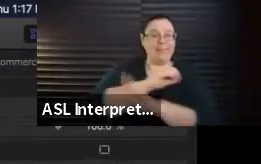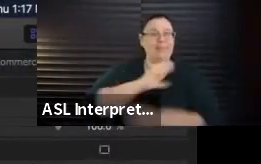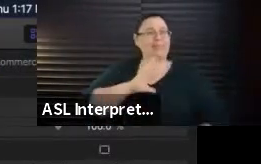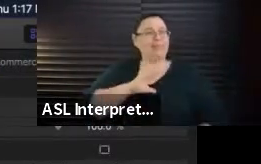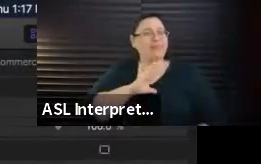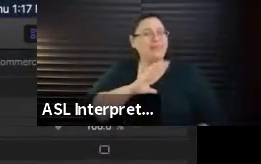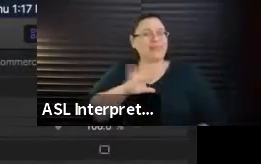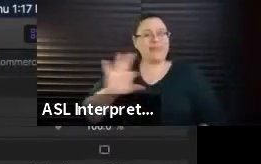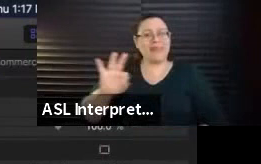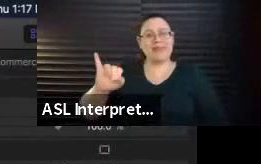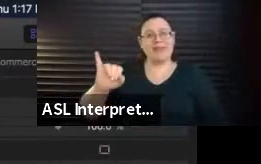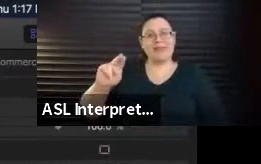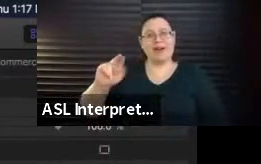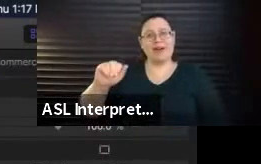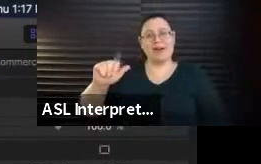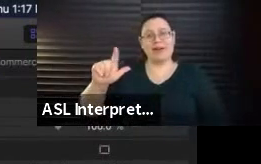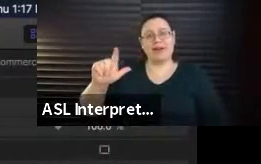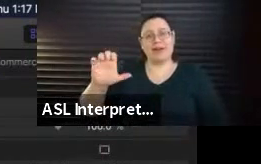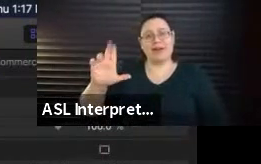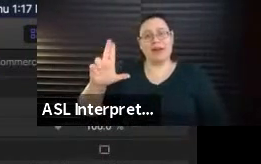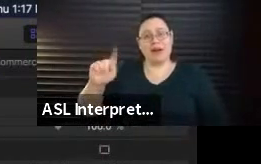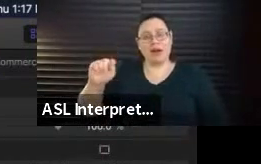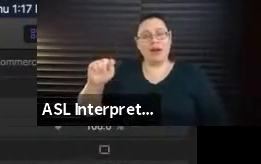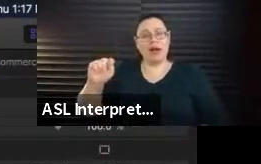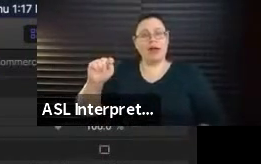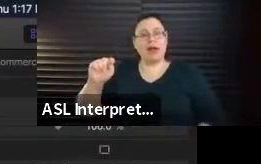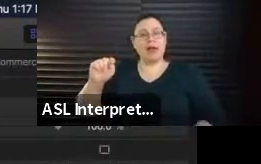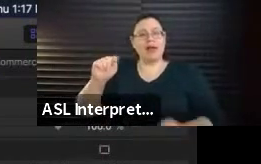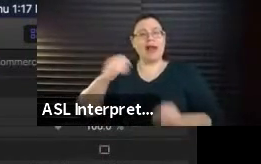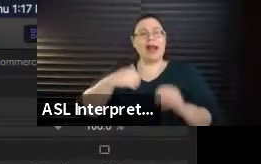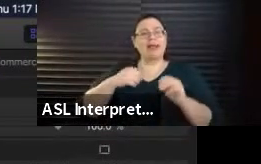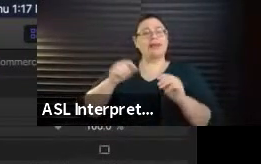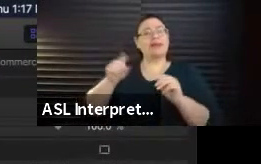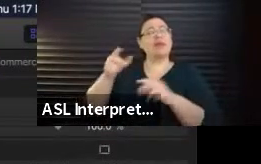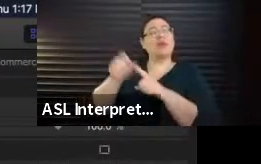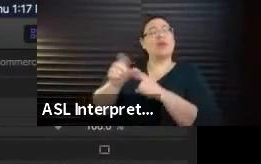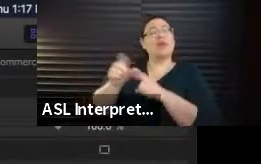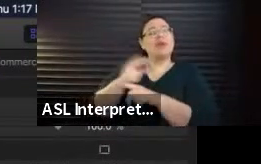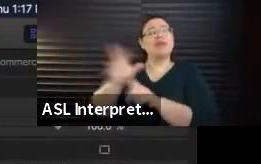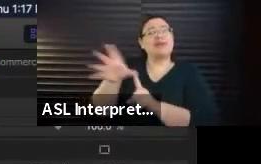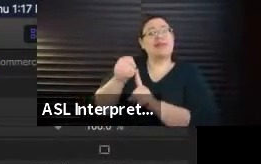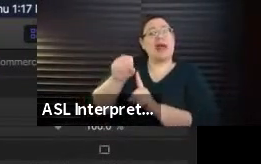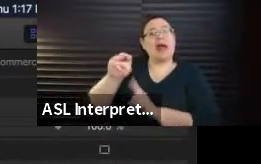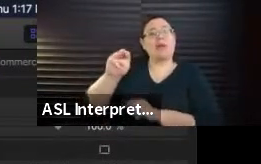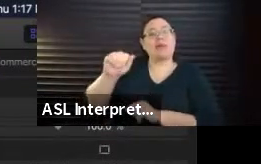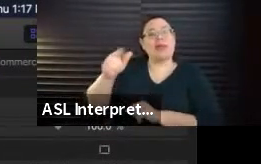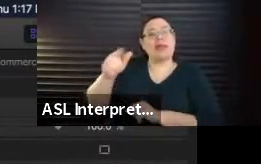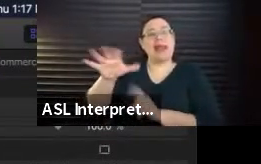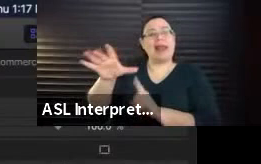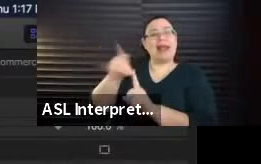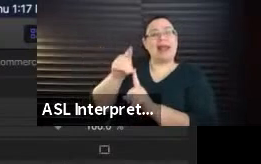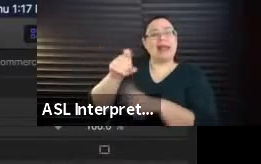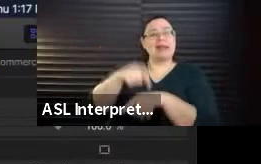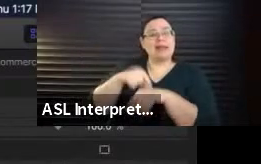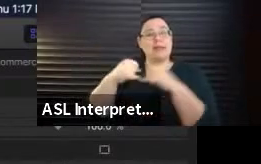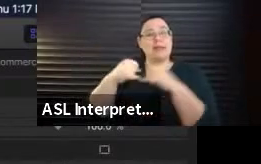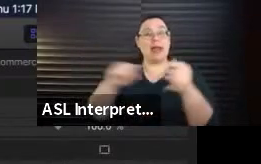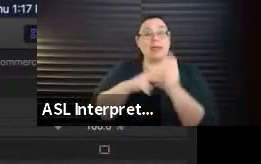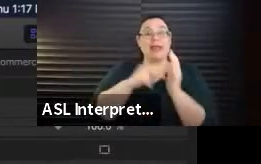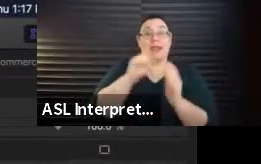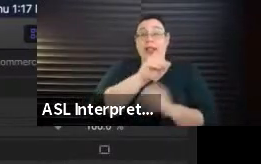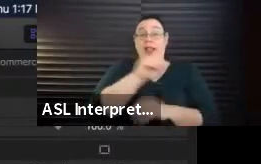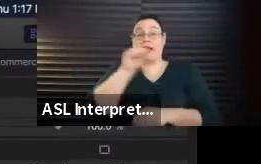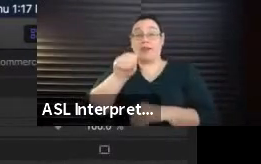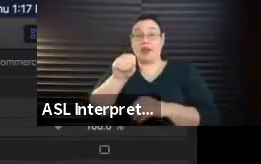which is that it has a magnetic timeline, they call it. So what that means is that the clips kind of snap together. So if you do